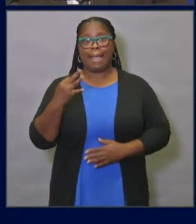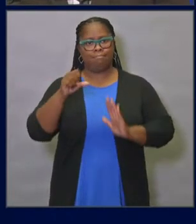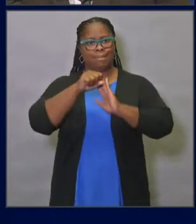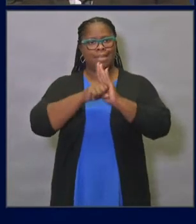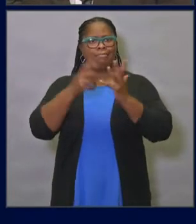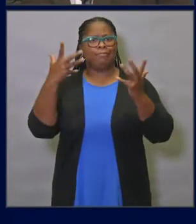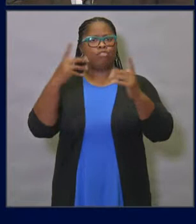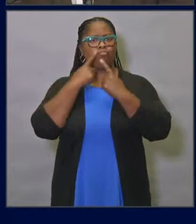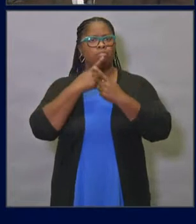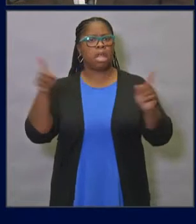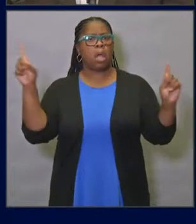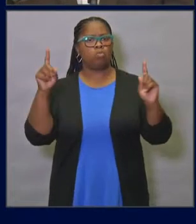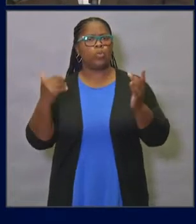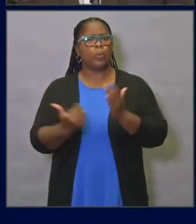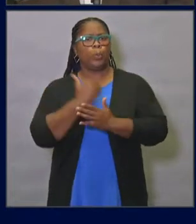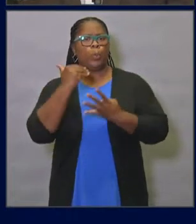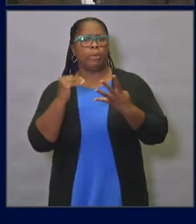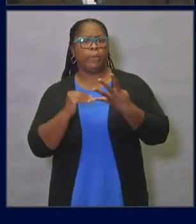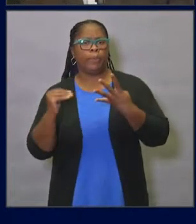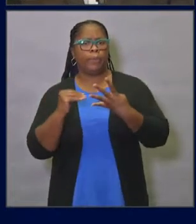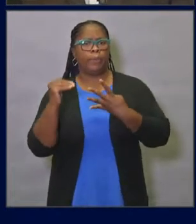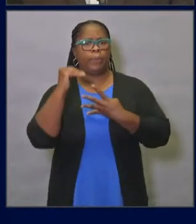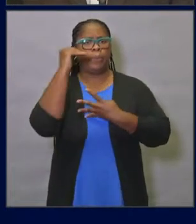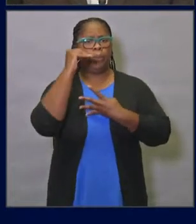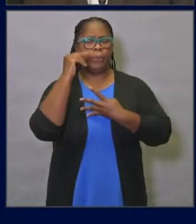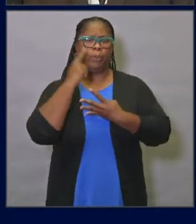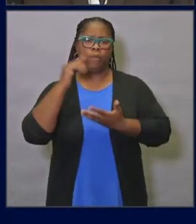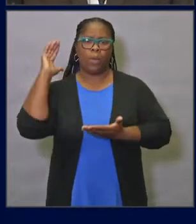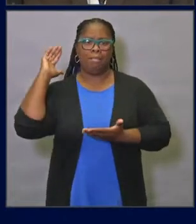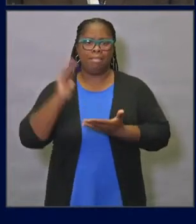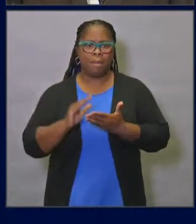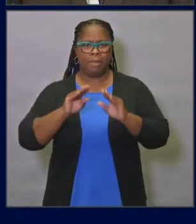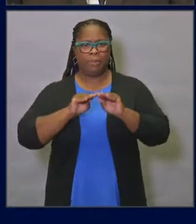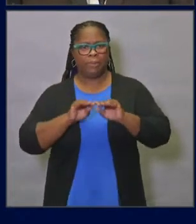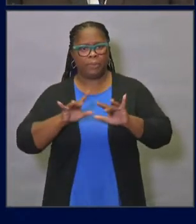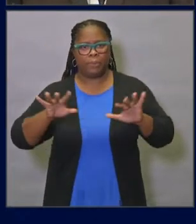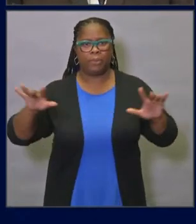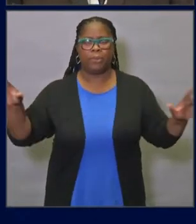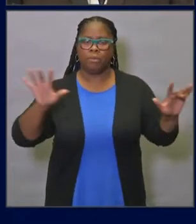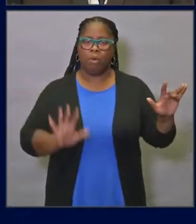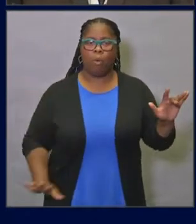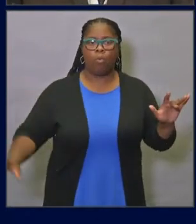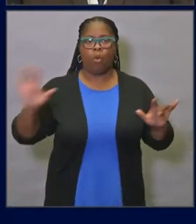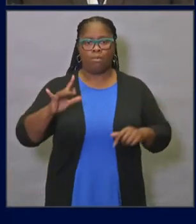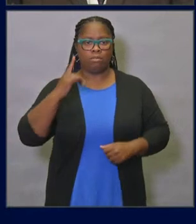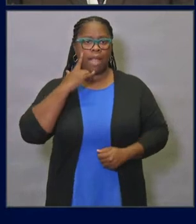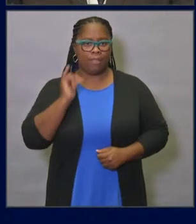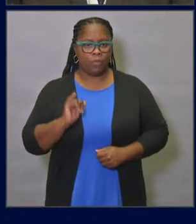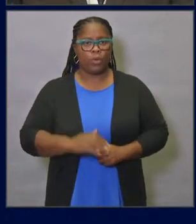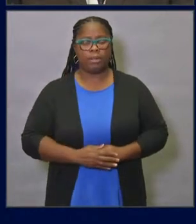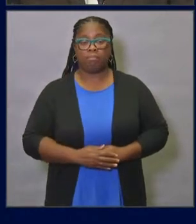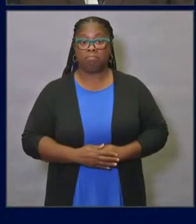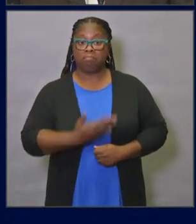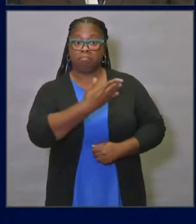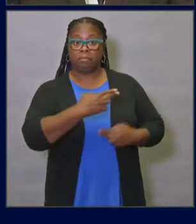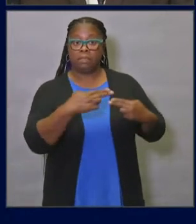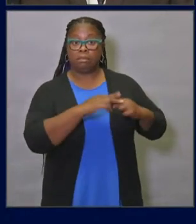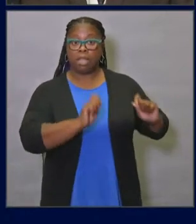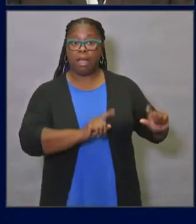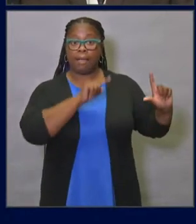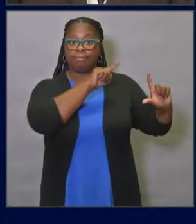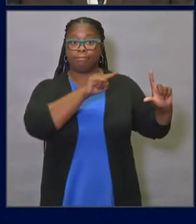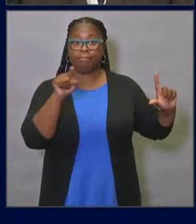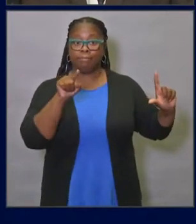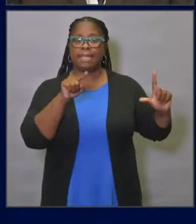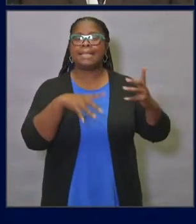framework to more easily communicate the extent of community transmission in counties across the state. This slide shows a summary